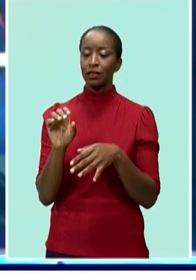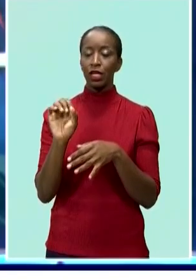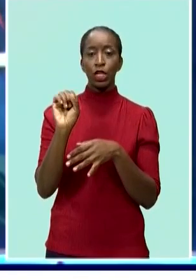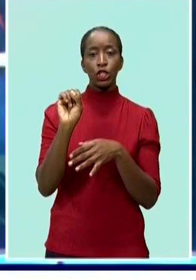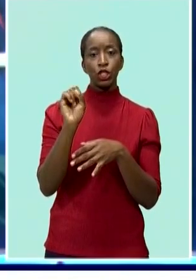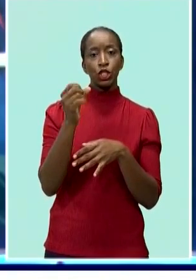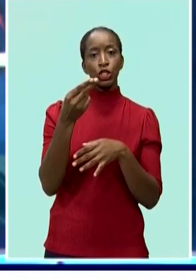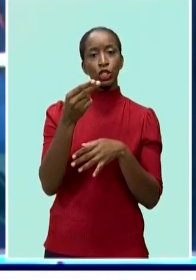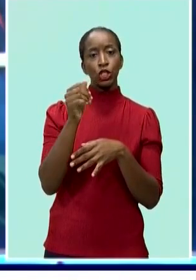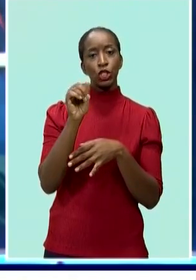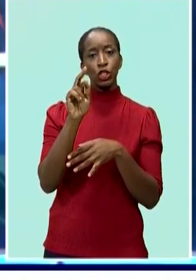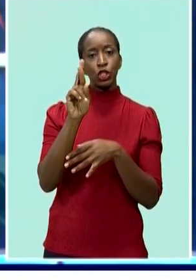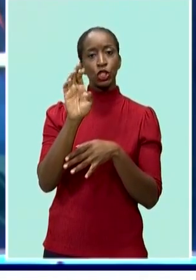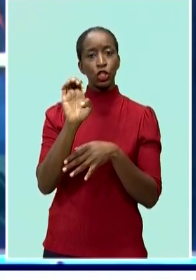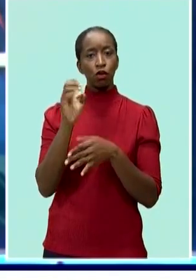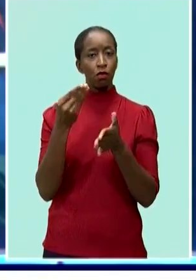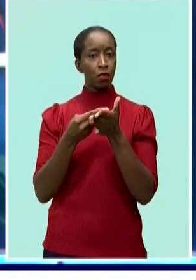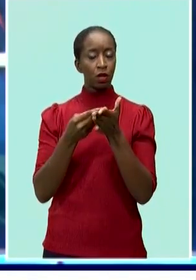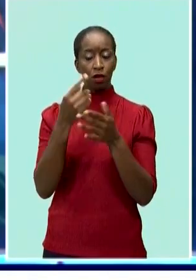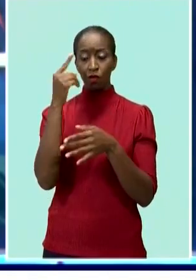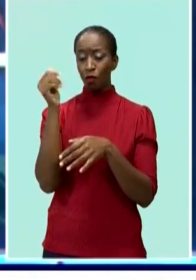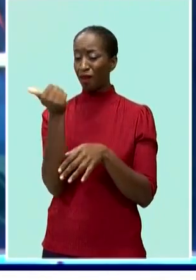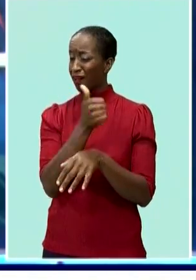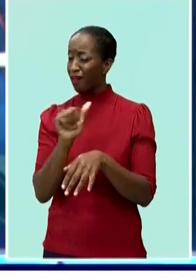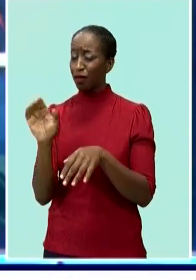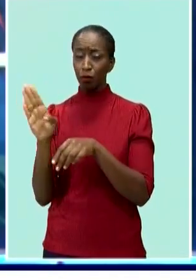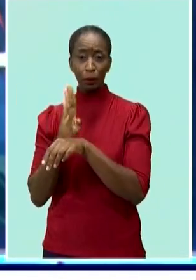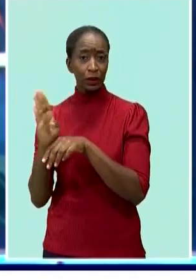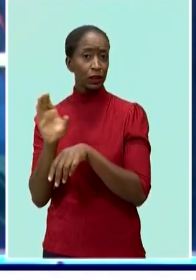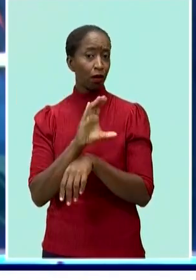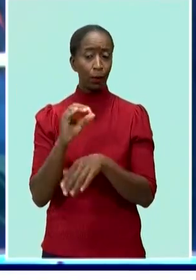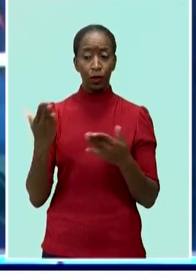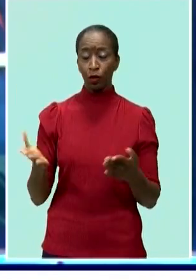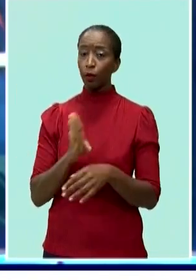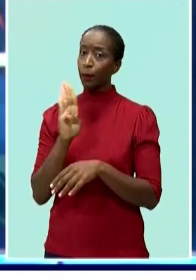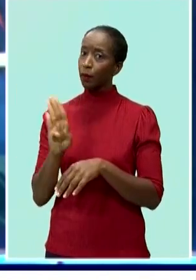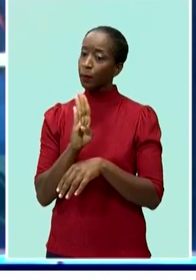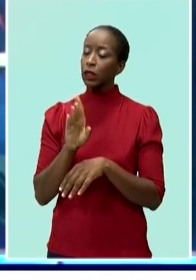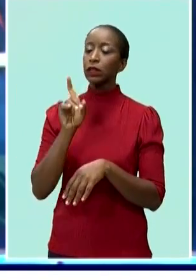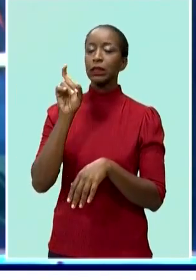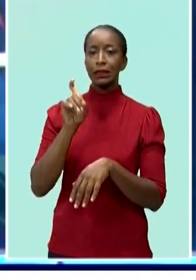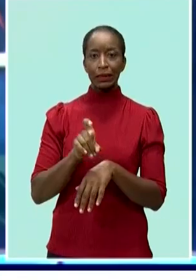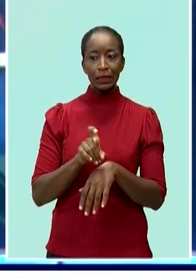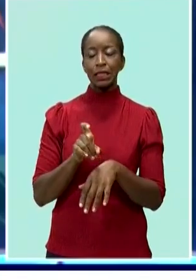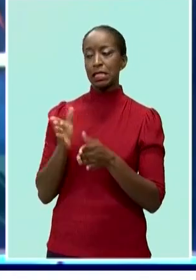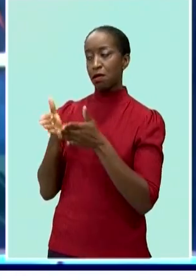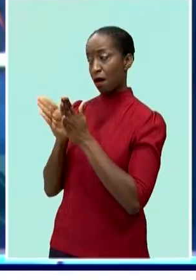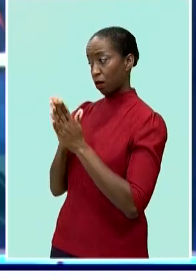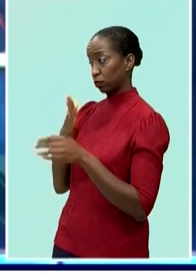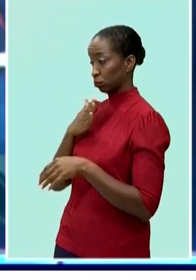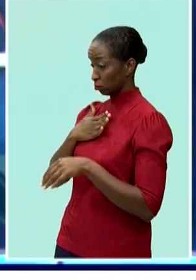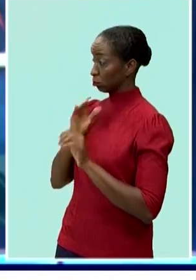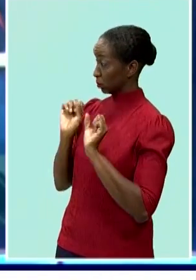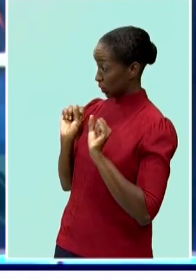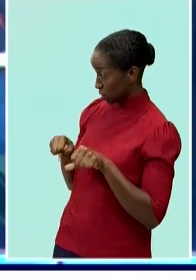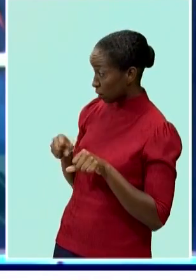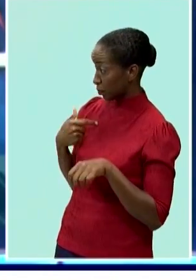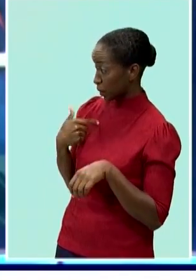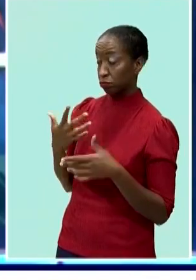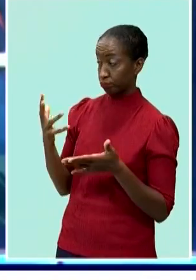Barbados will need to seek permission to do so. He says the Financial Services Commission will have to approve the acquisition, and this change